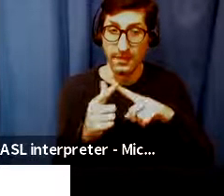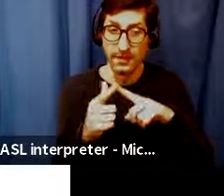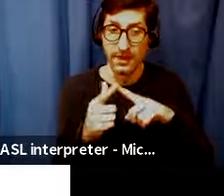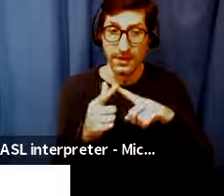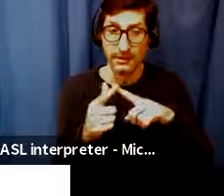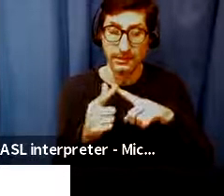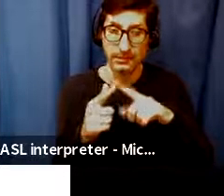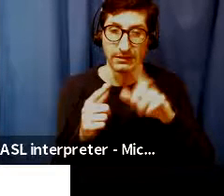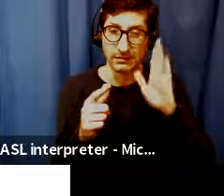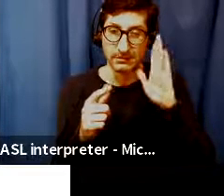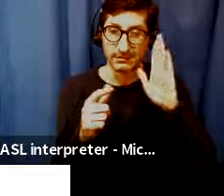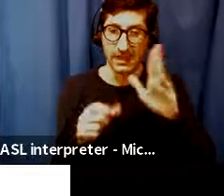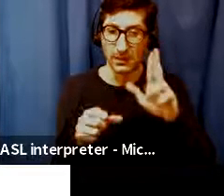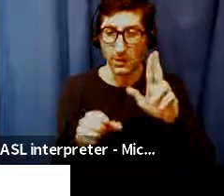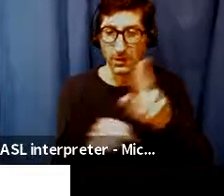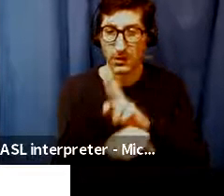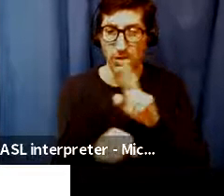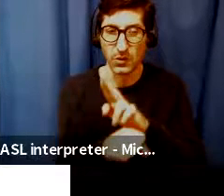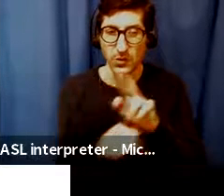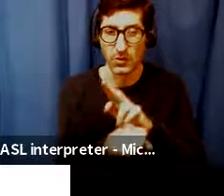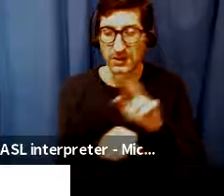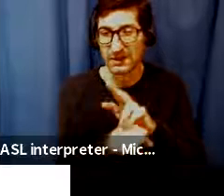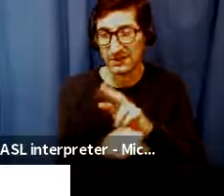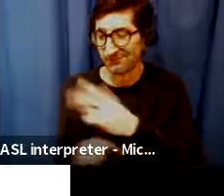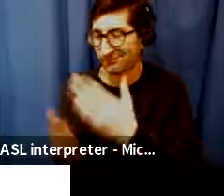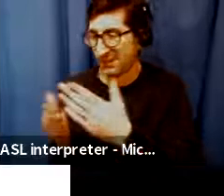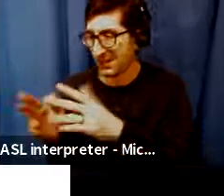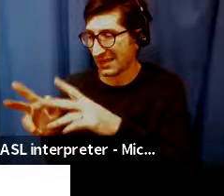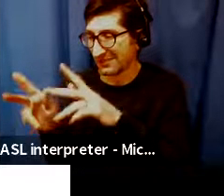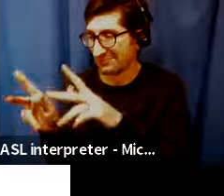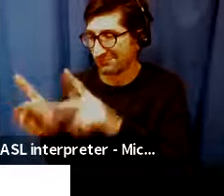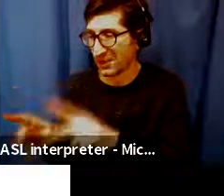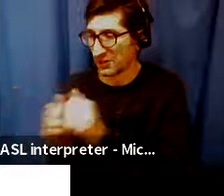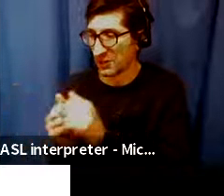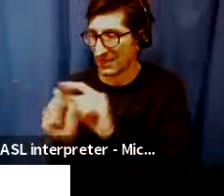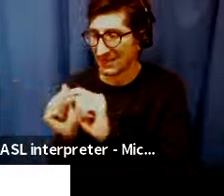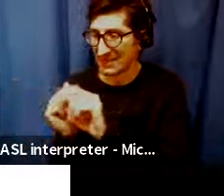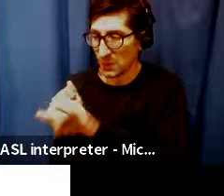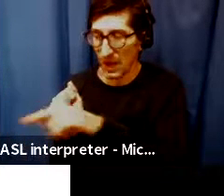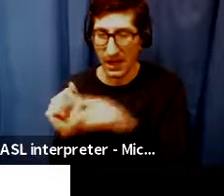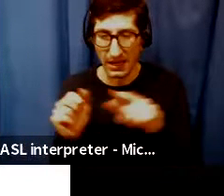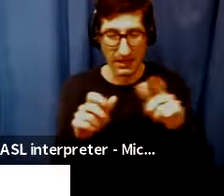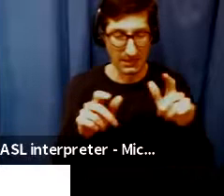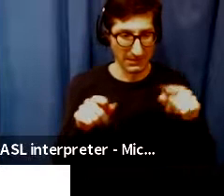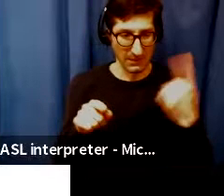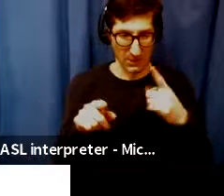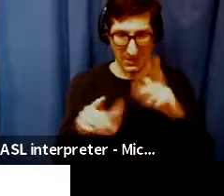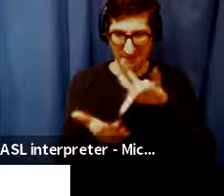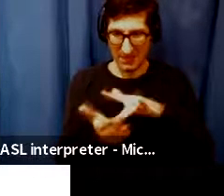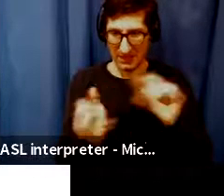TTY. Someone with a teletypewriter can communicate with someone who doesn't have one.